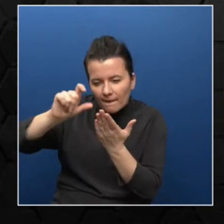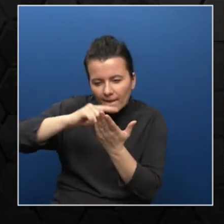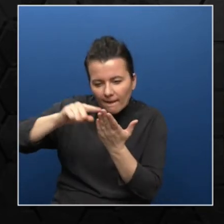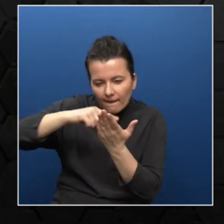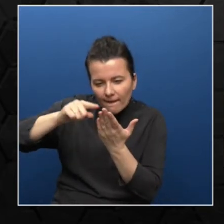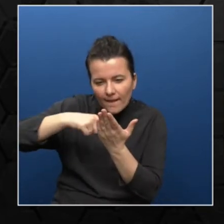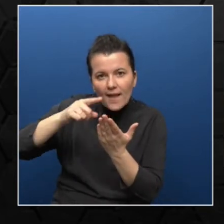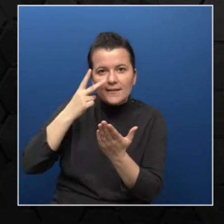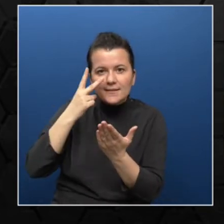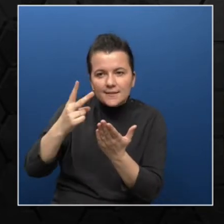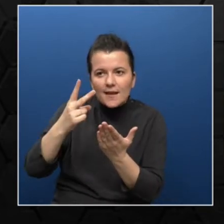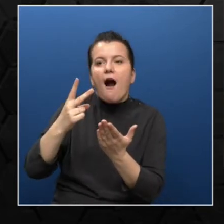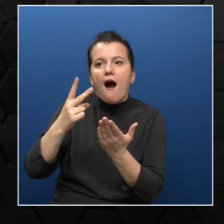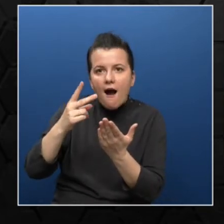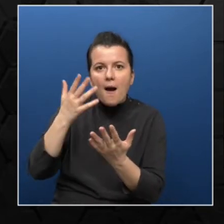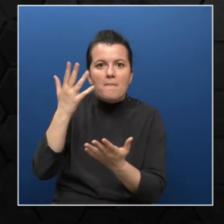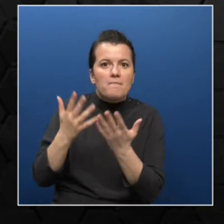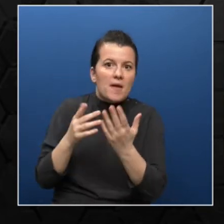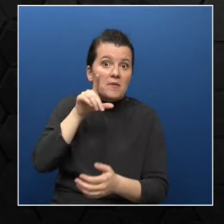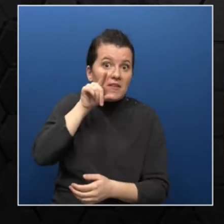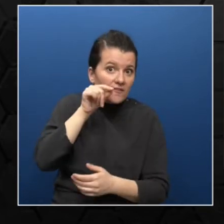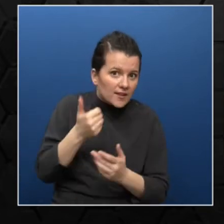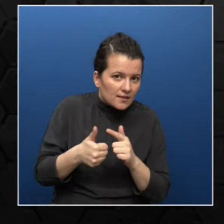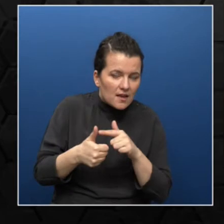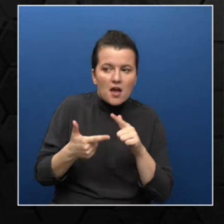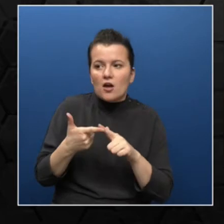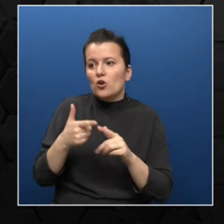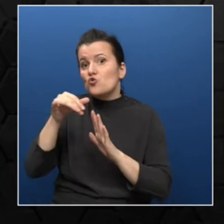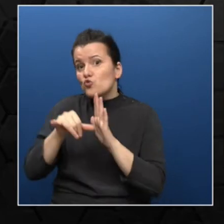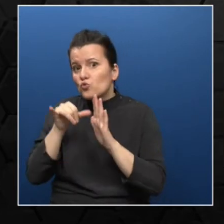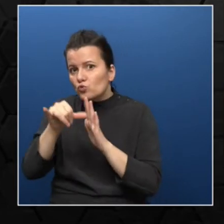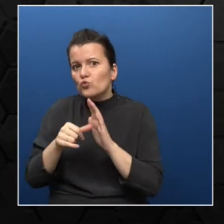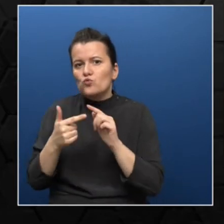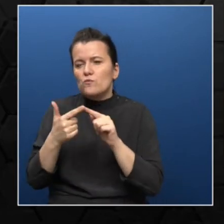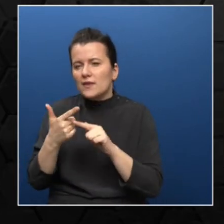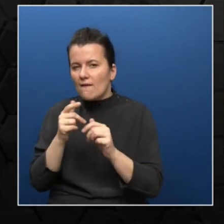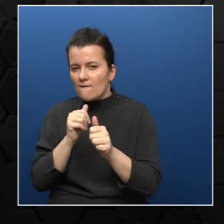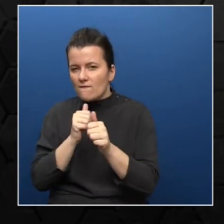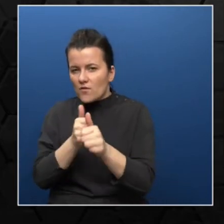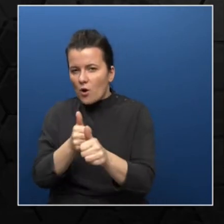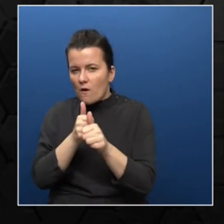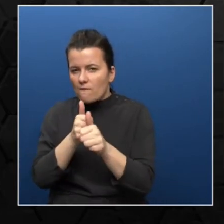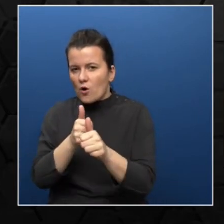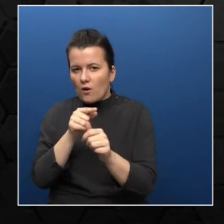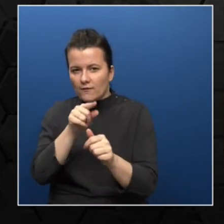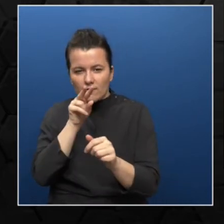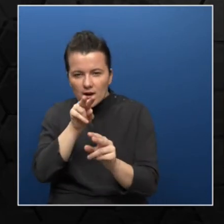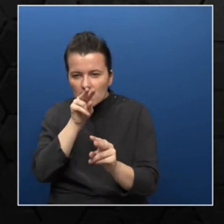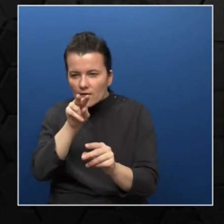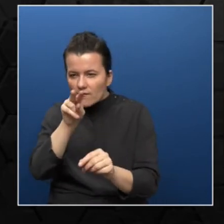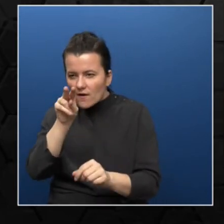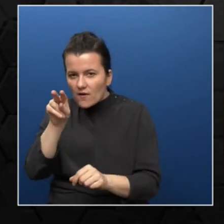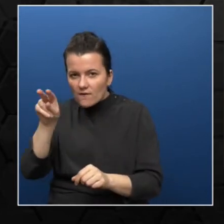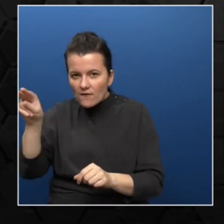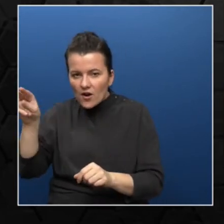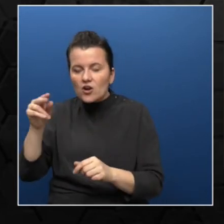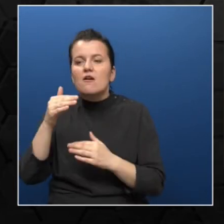see if they've got a Twitter account or a YouTube account, and I'll start following their content there. Often these days